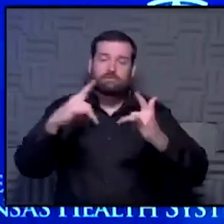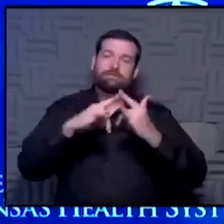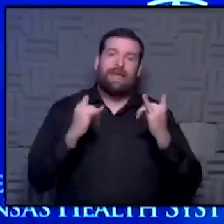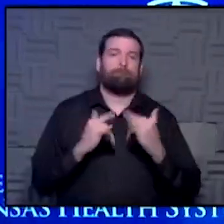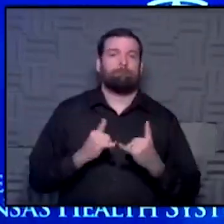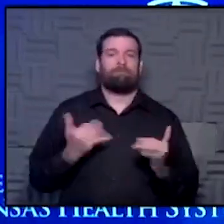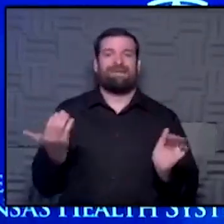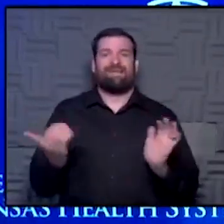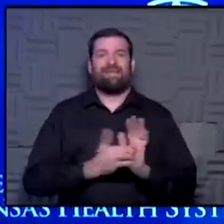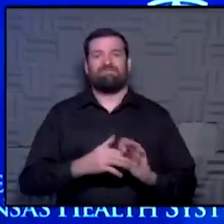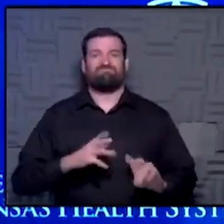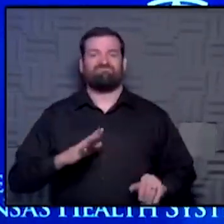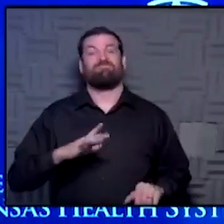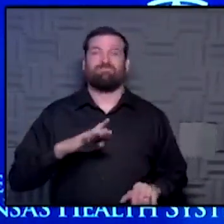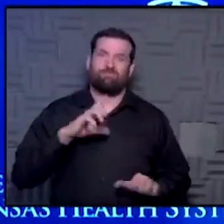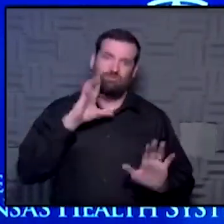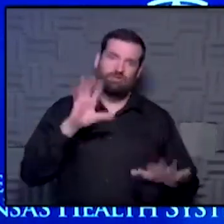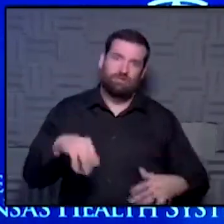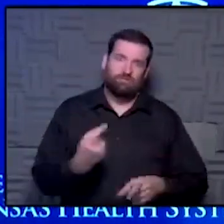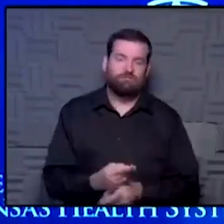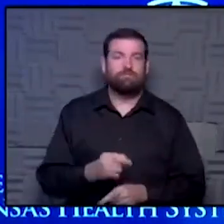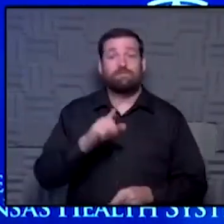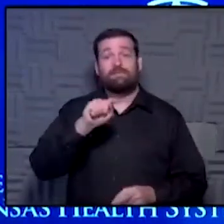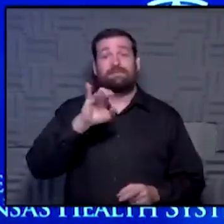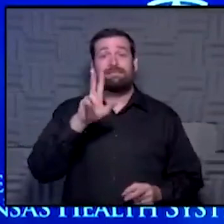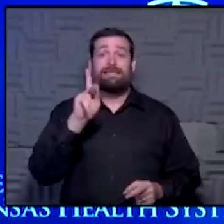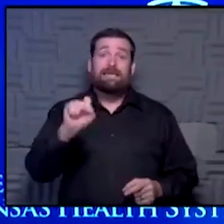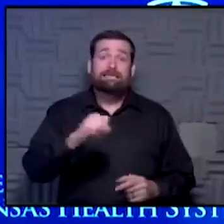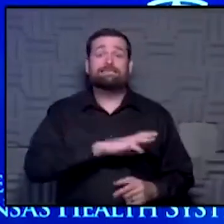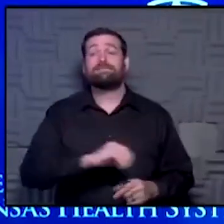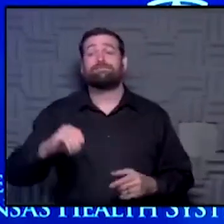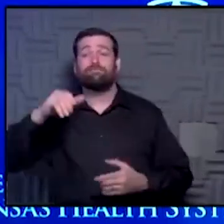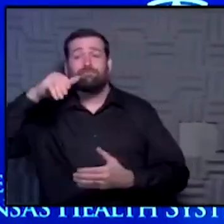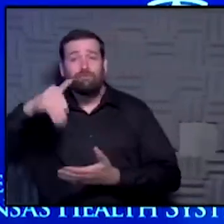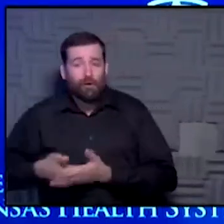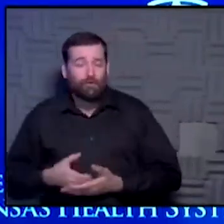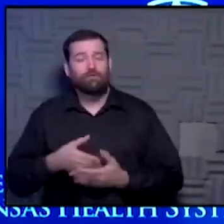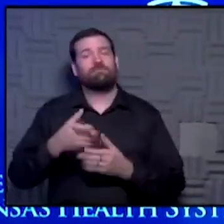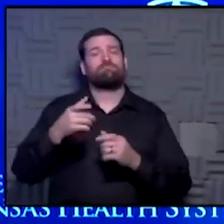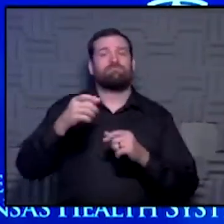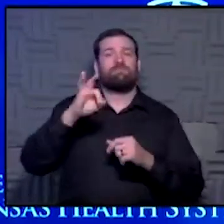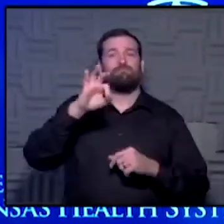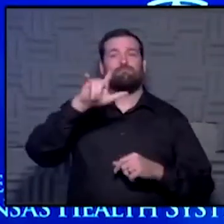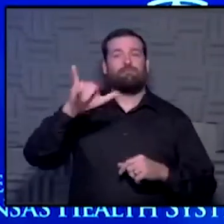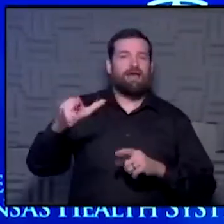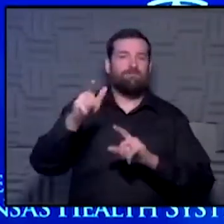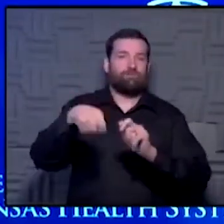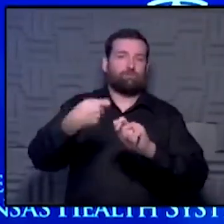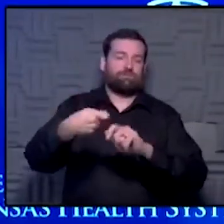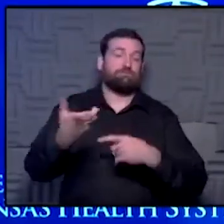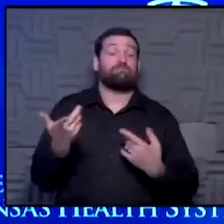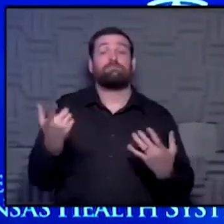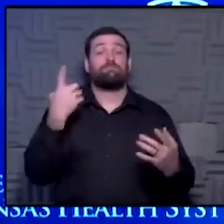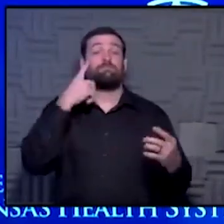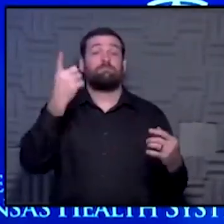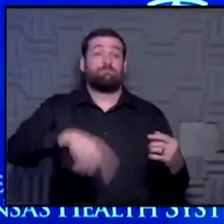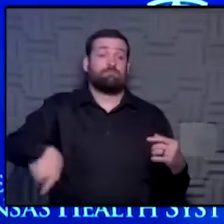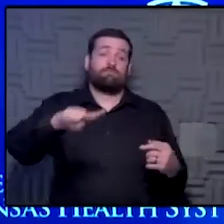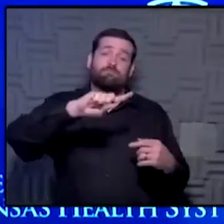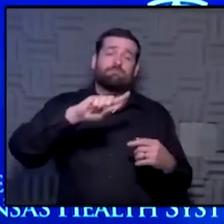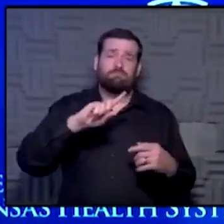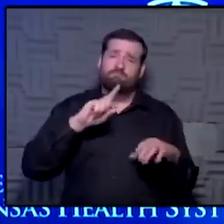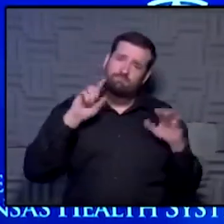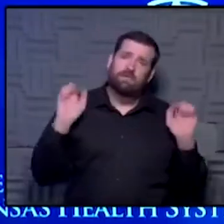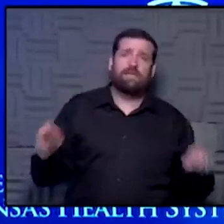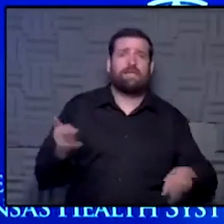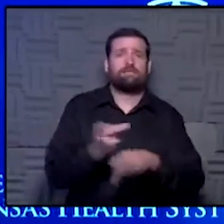again. What do you know about that? Shocker. Wow. Me and the ticks and the chiggers and my daughter doing a little fly fishing. Hey, listen, for you all out there, there is a way to